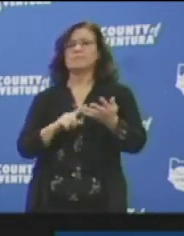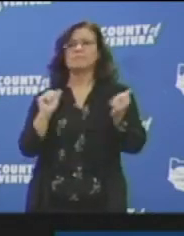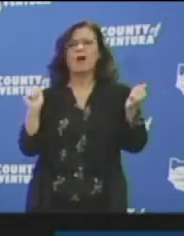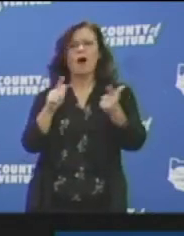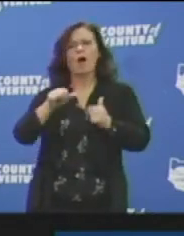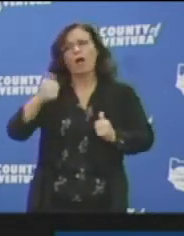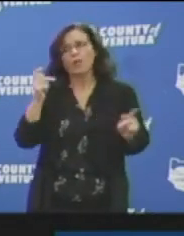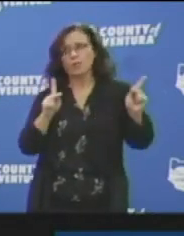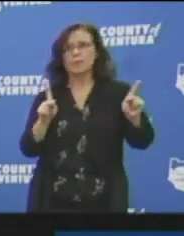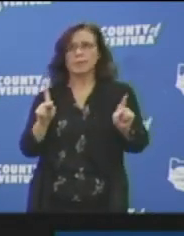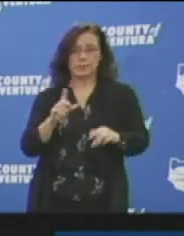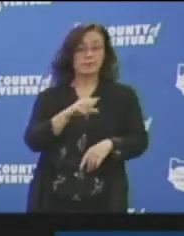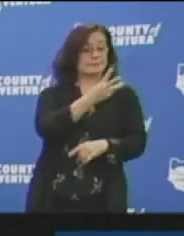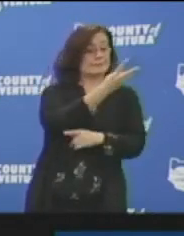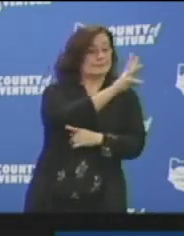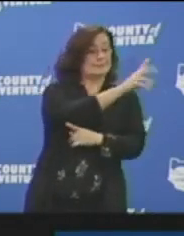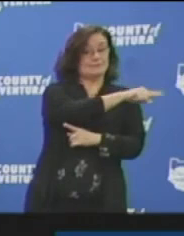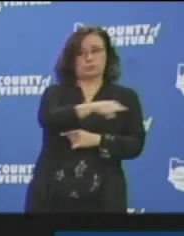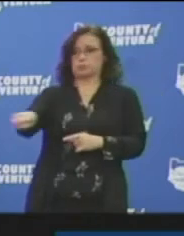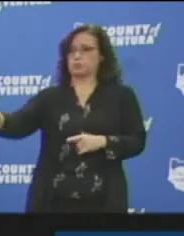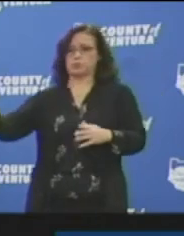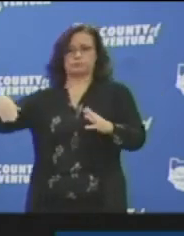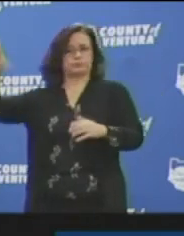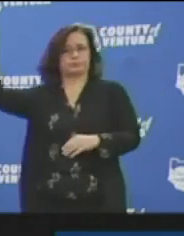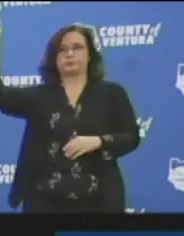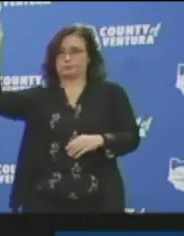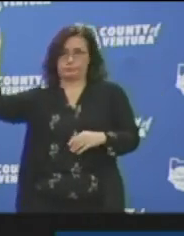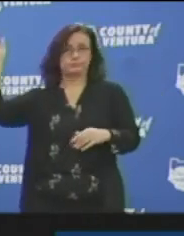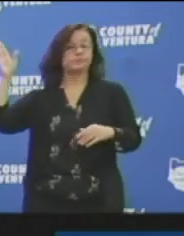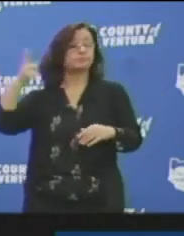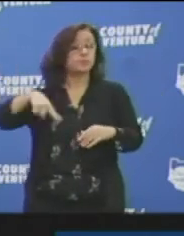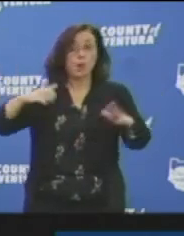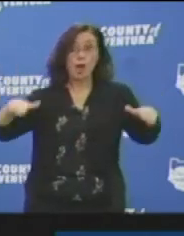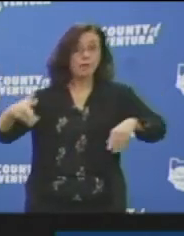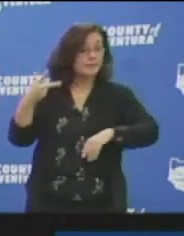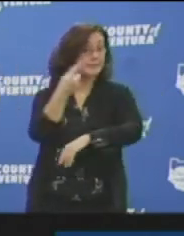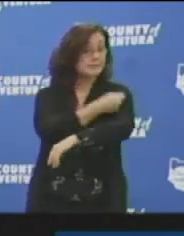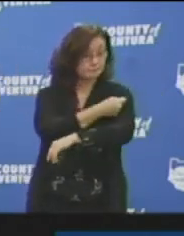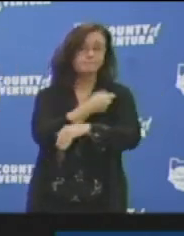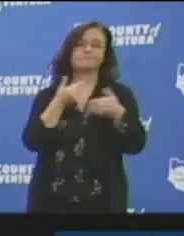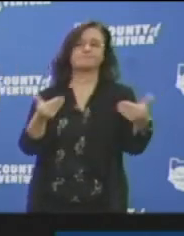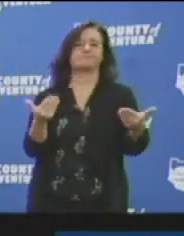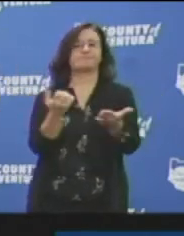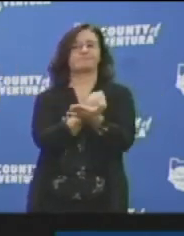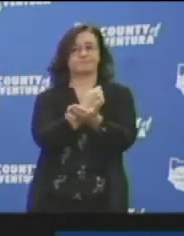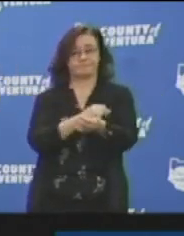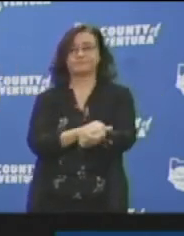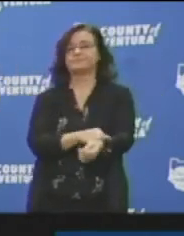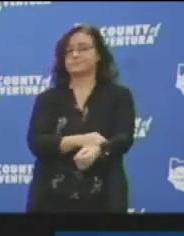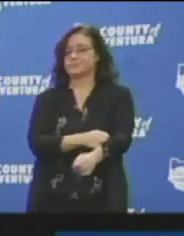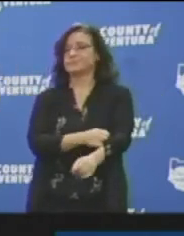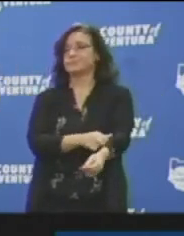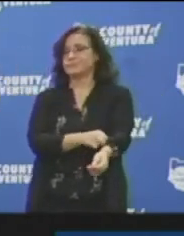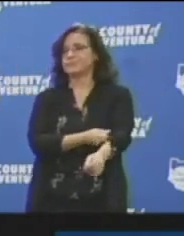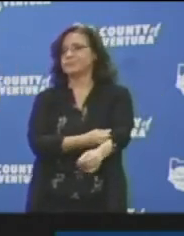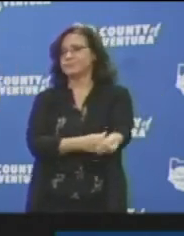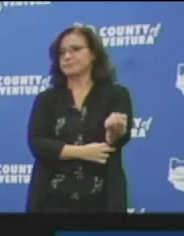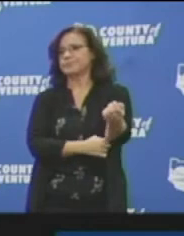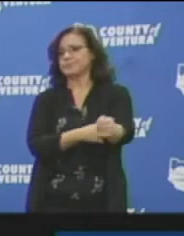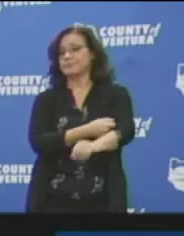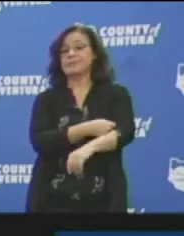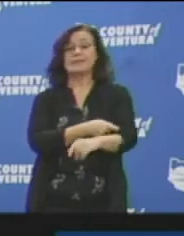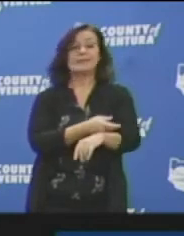16 years of age or older, and not already immunized. Now, the reason we're talking 16 is these vaccines are only approved